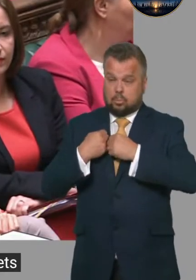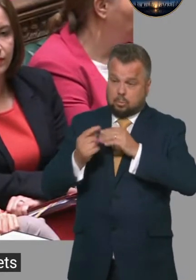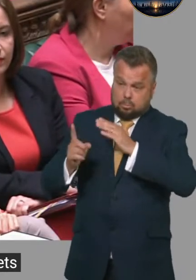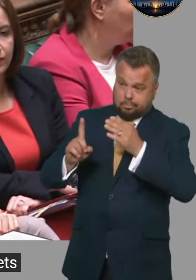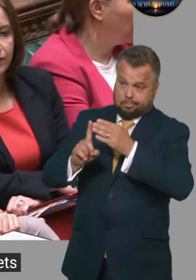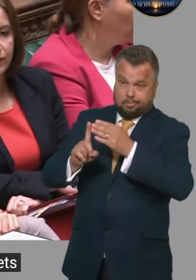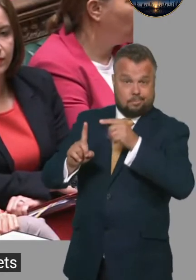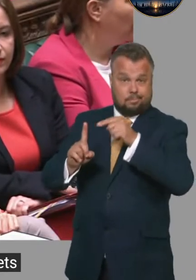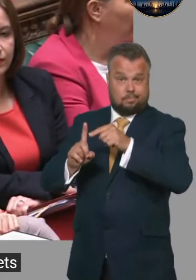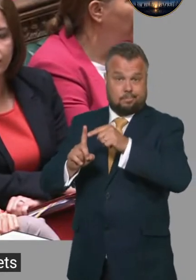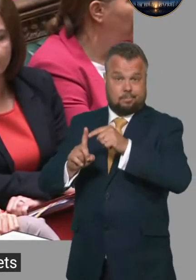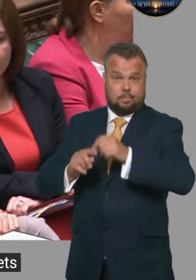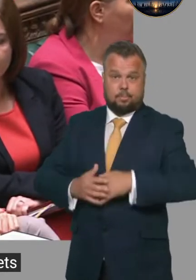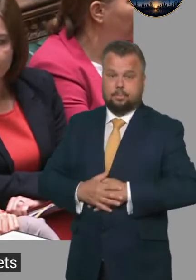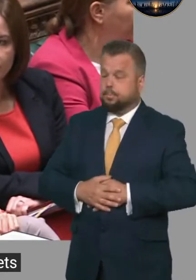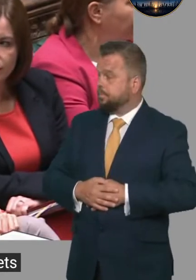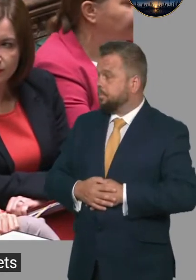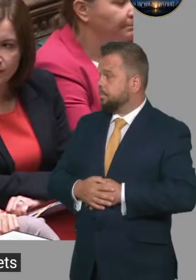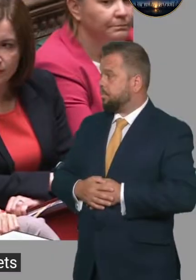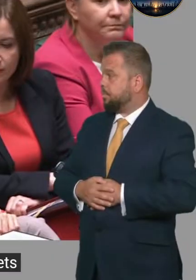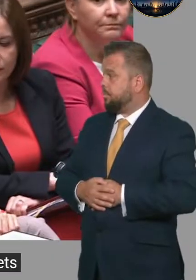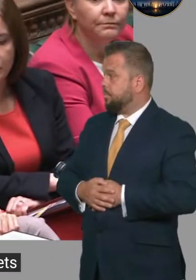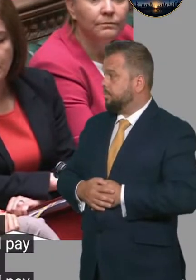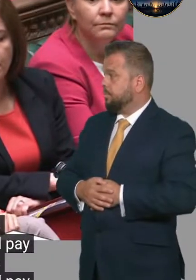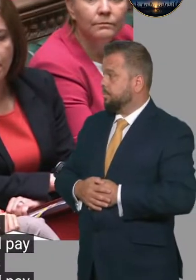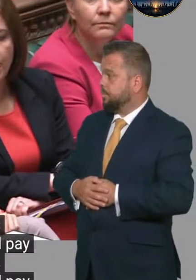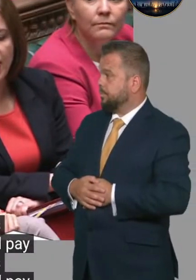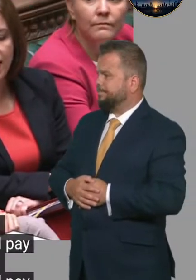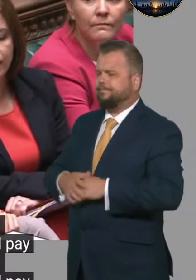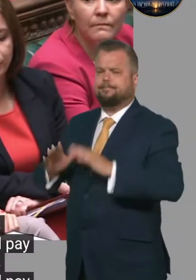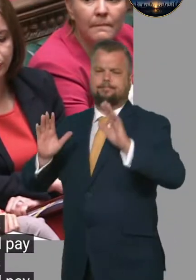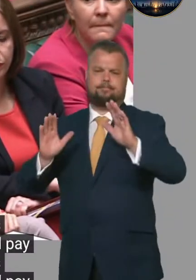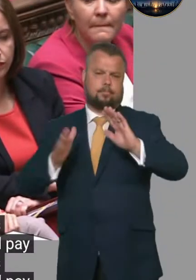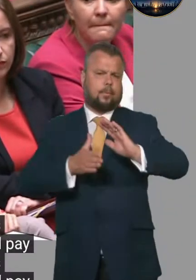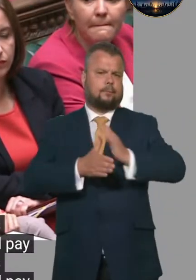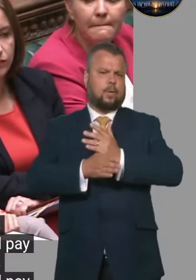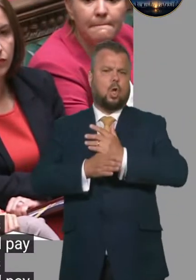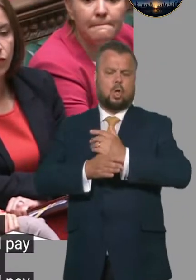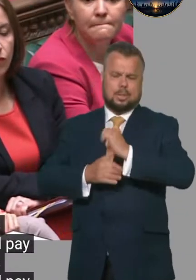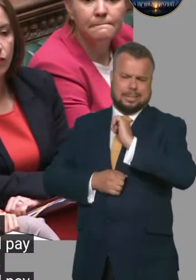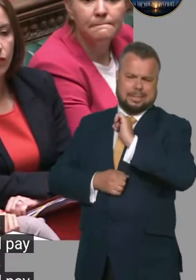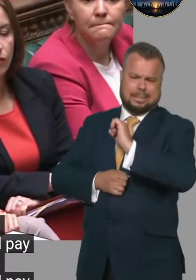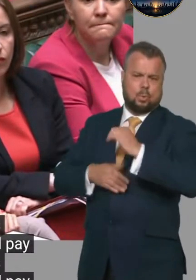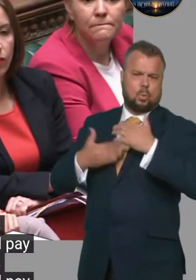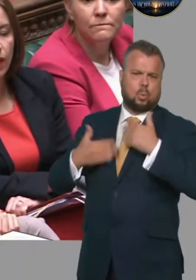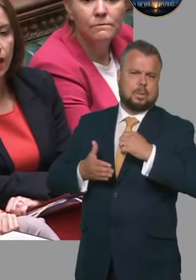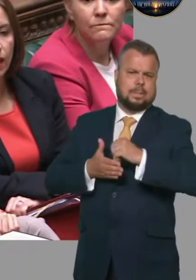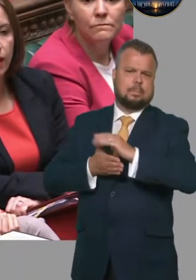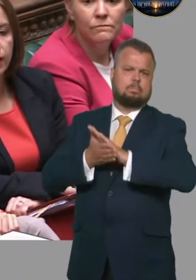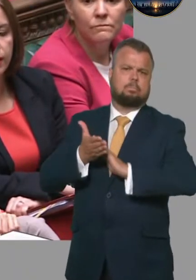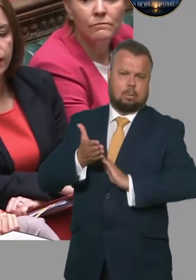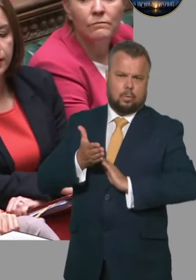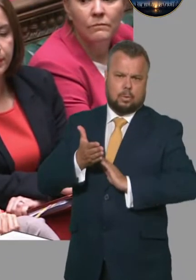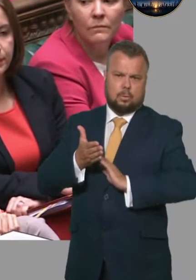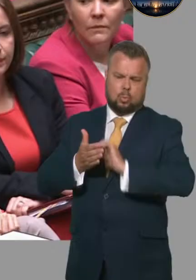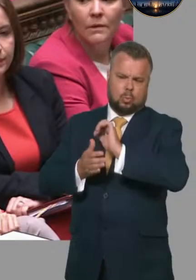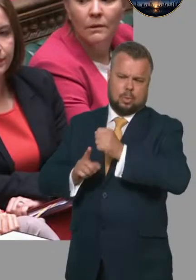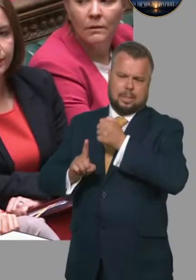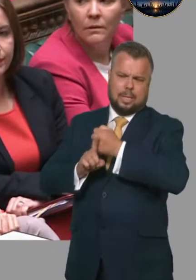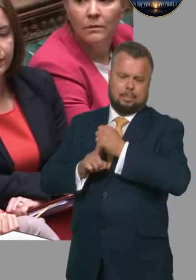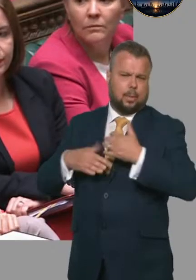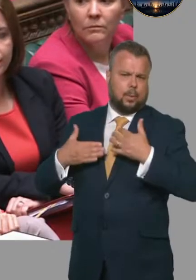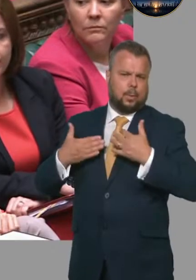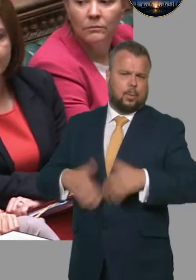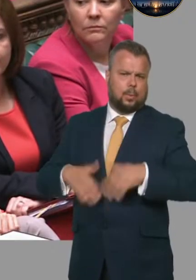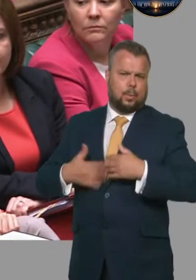campaign? I'm incredibly proud of the National Cancer Plan, which sets out how we're ending the postcode lottery with more